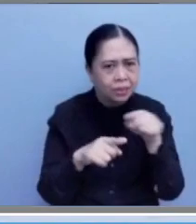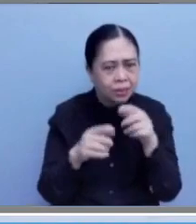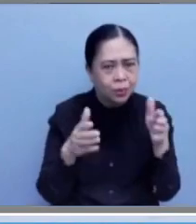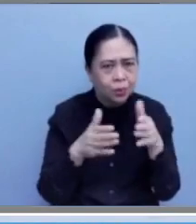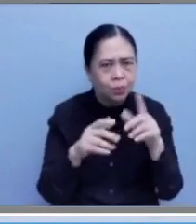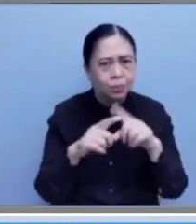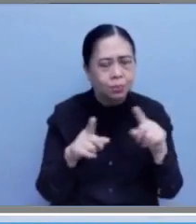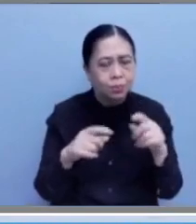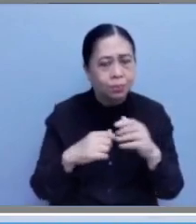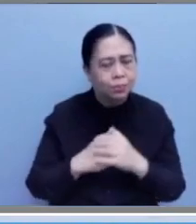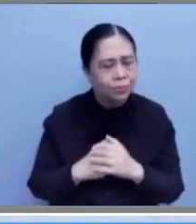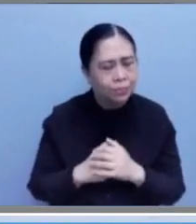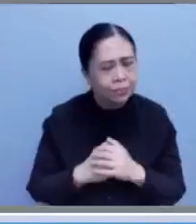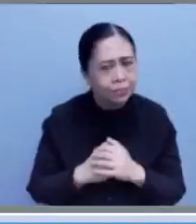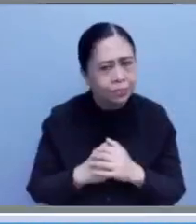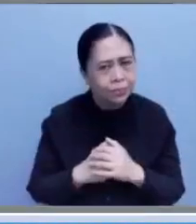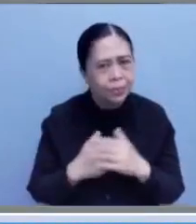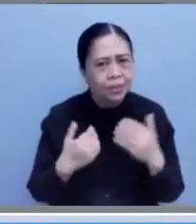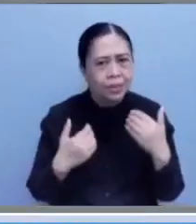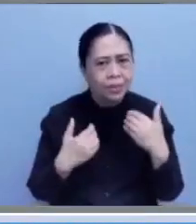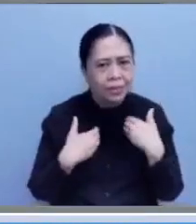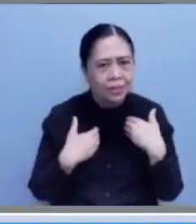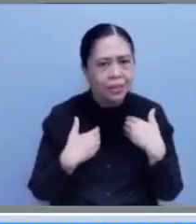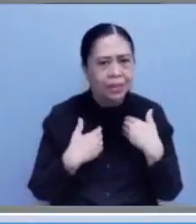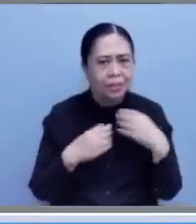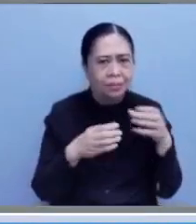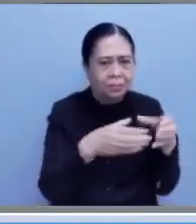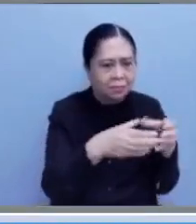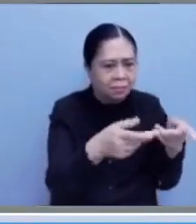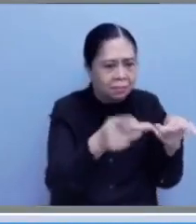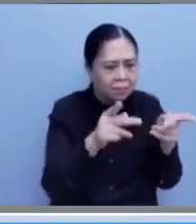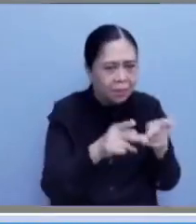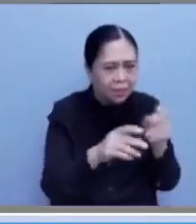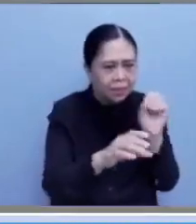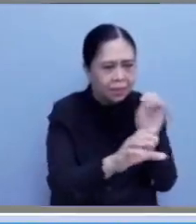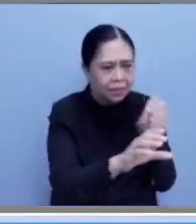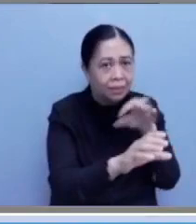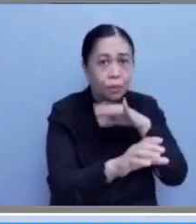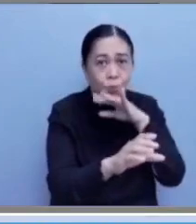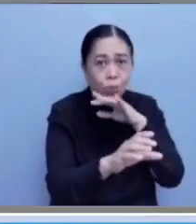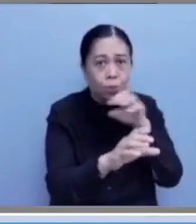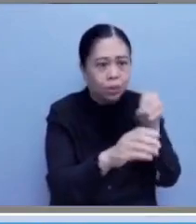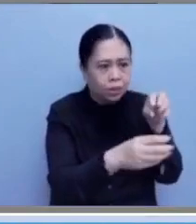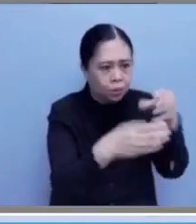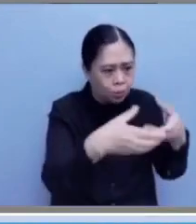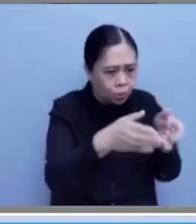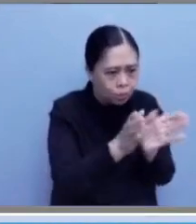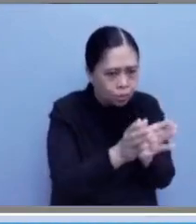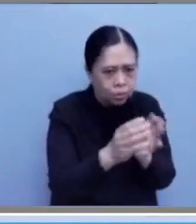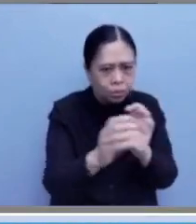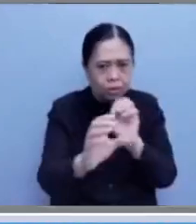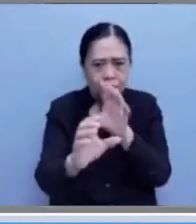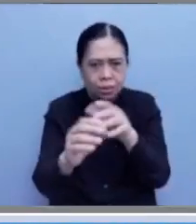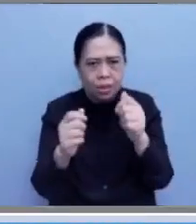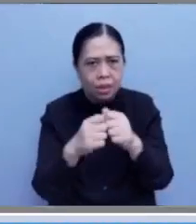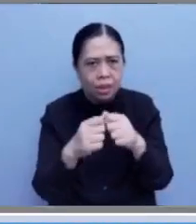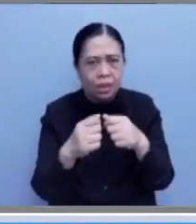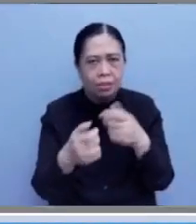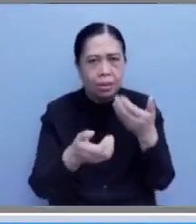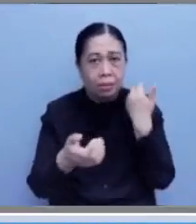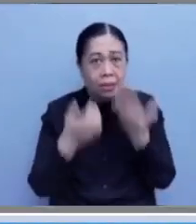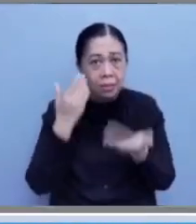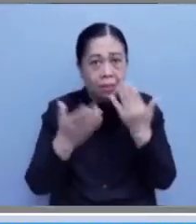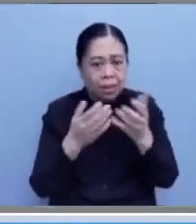Tapos they have a garbage site. They put other garbage in one area. They have a graveyard,